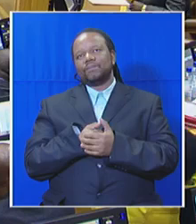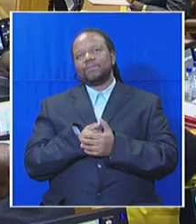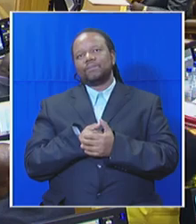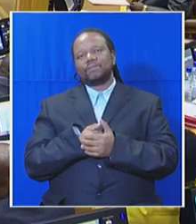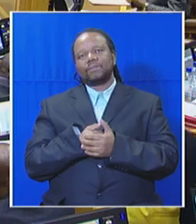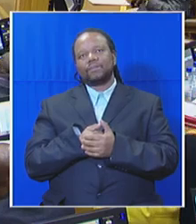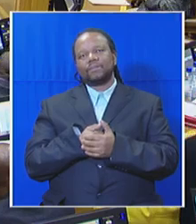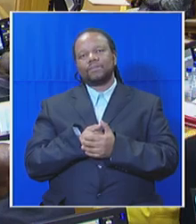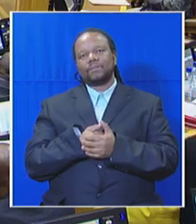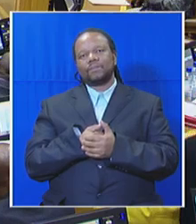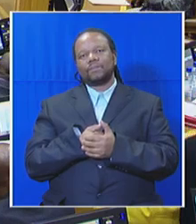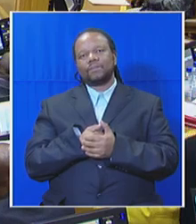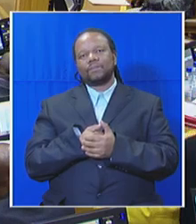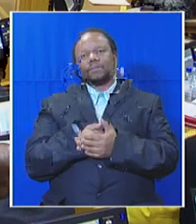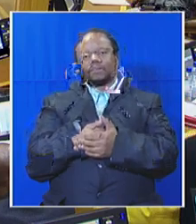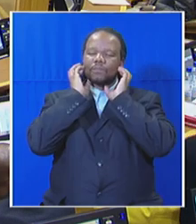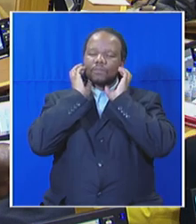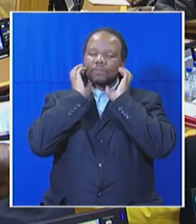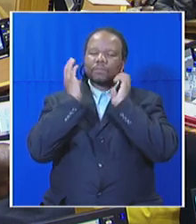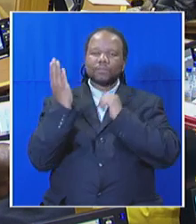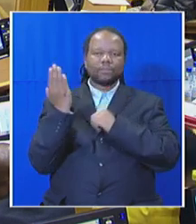The Honorable Malema.